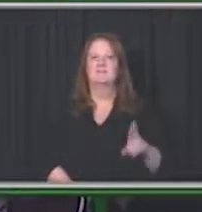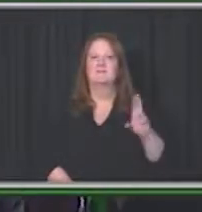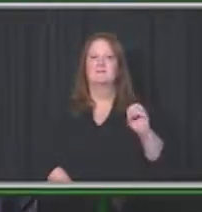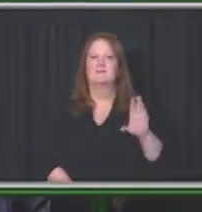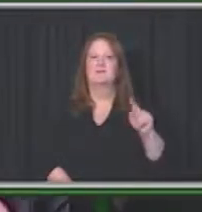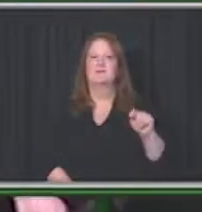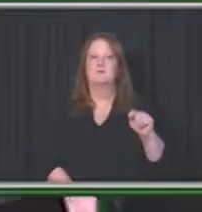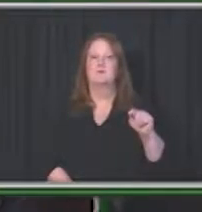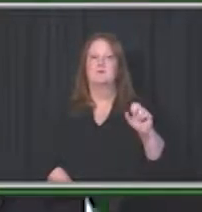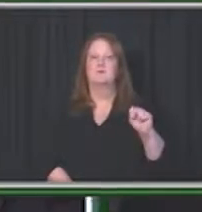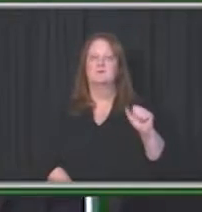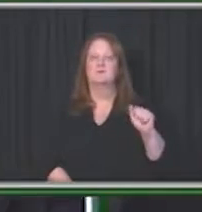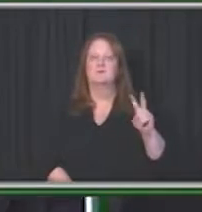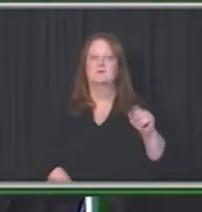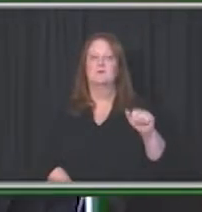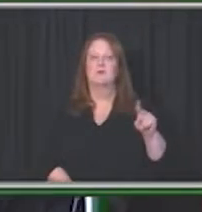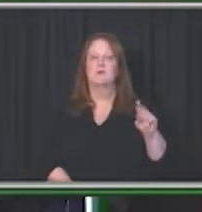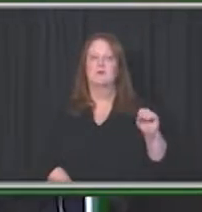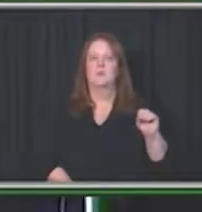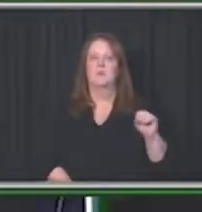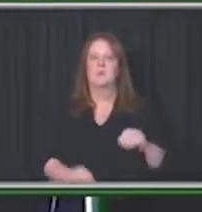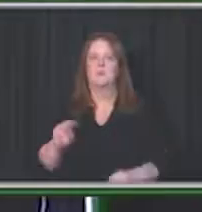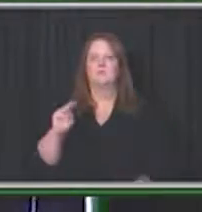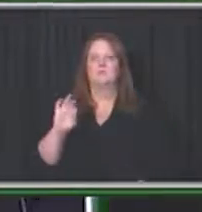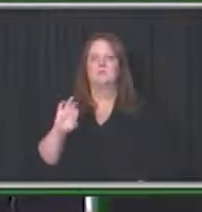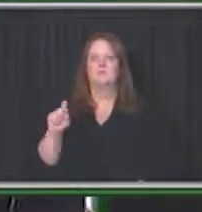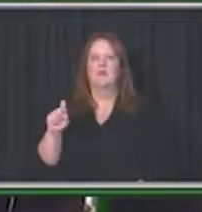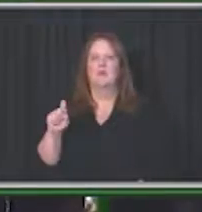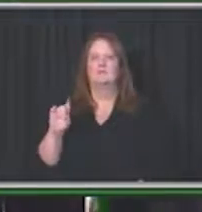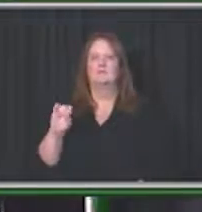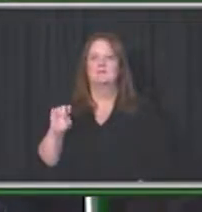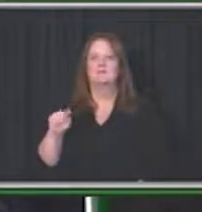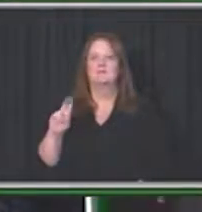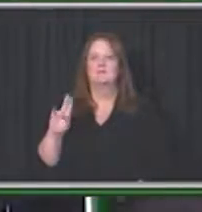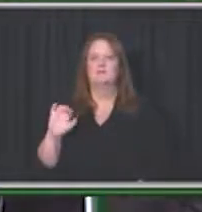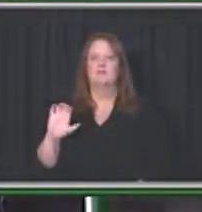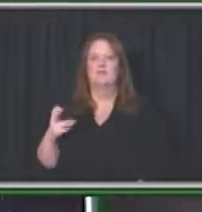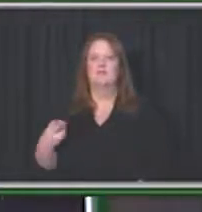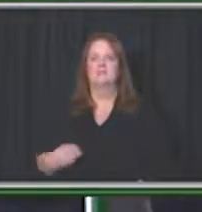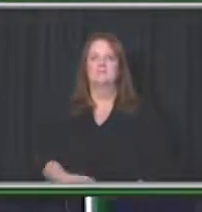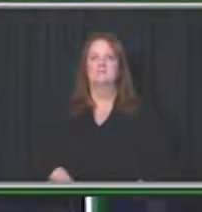Robert Sugano. Max Dietrich.